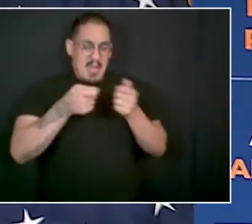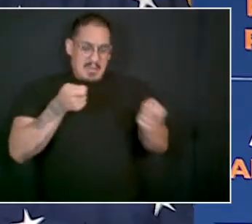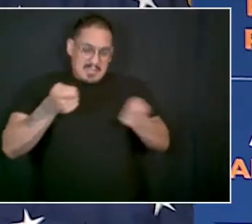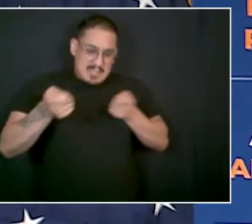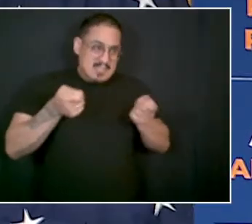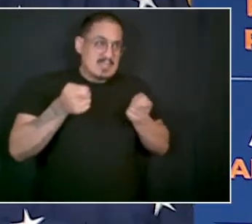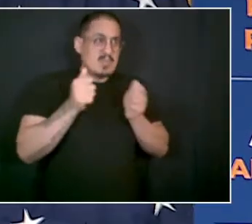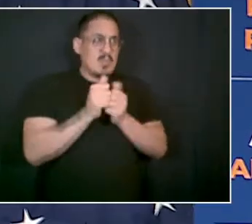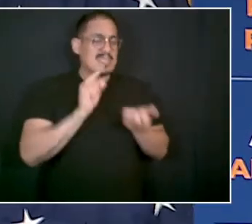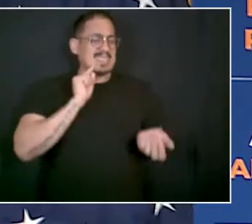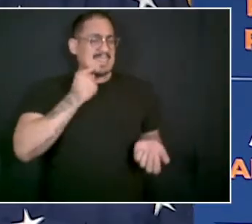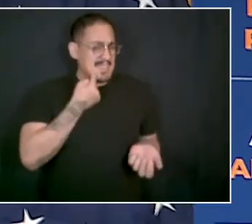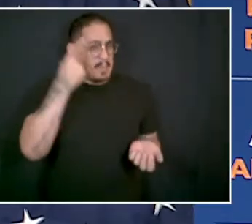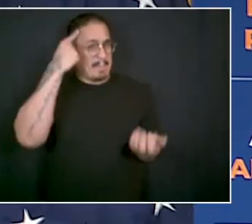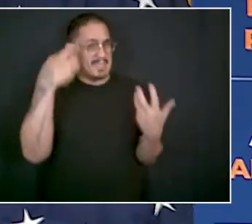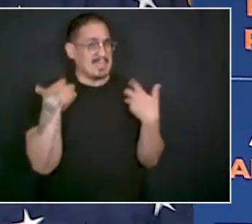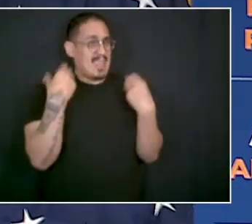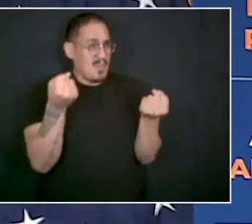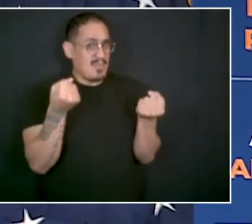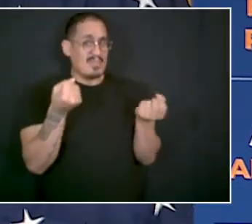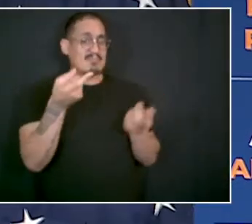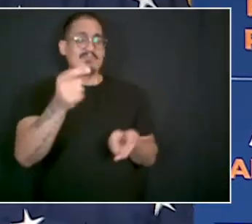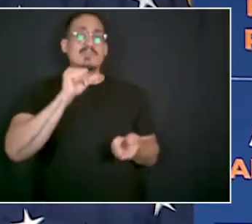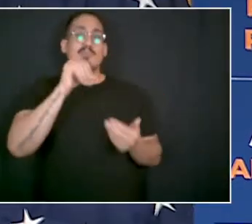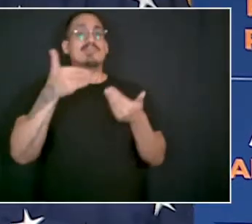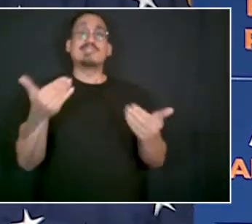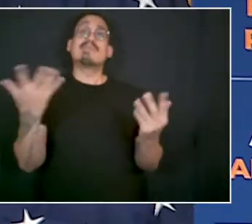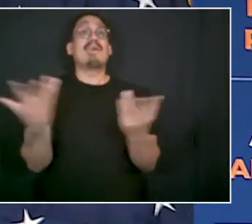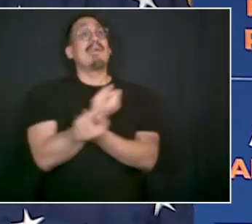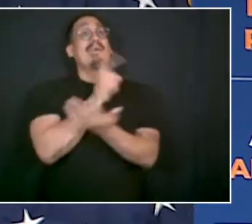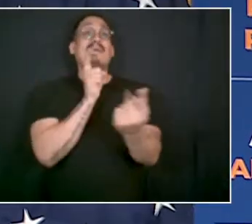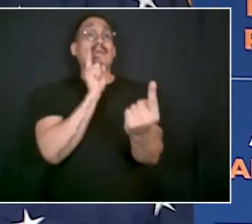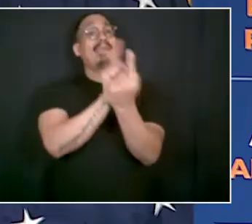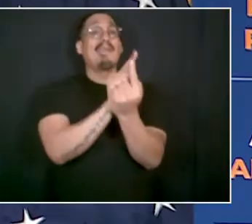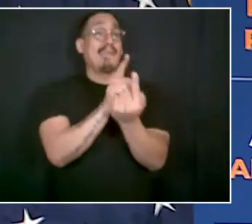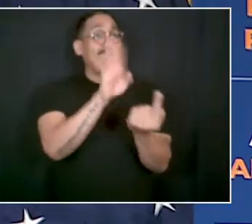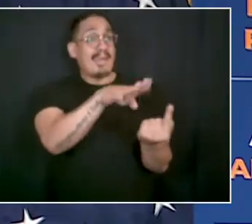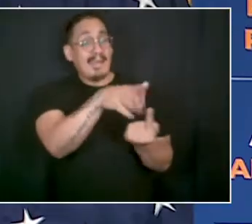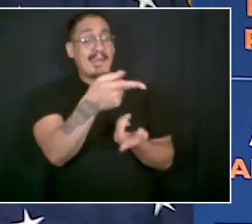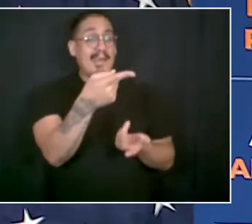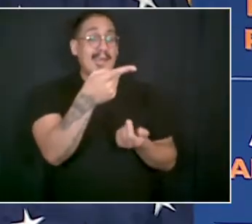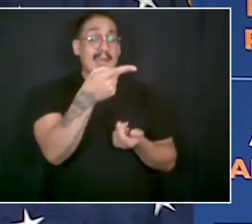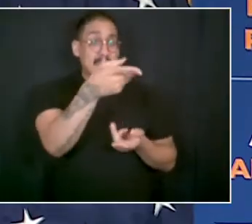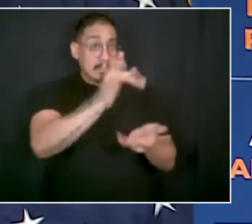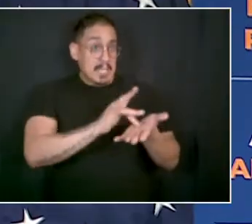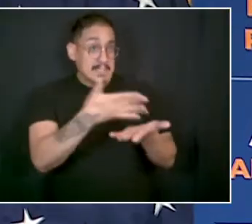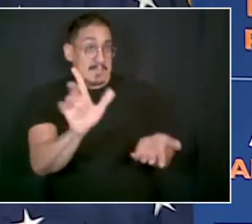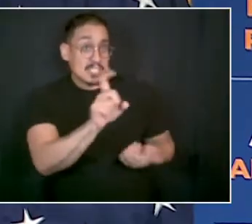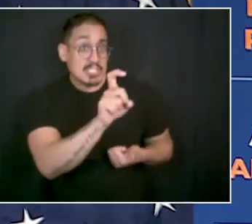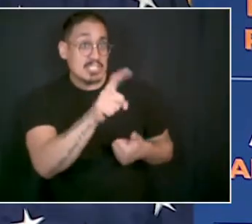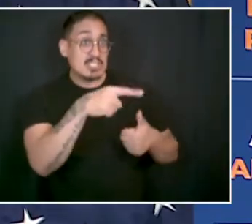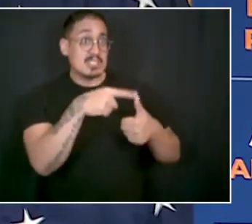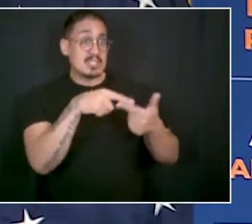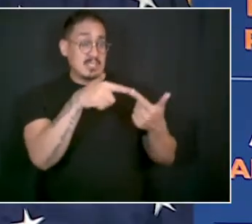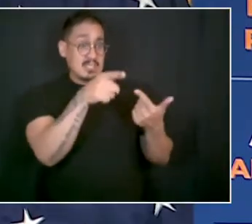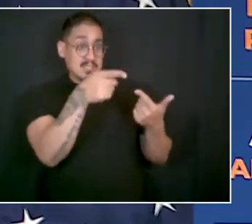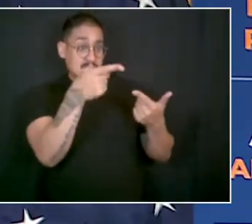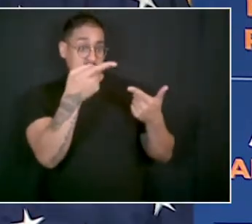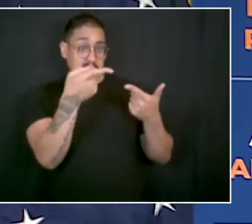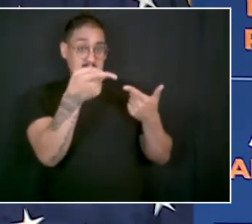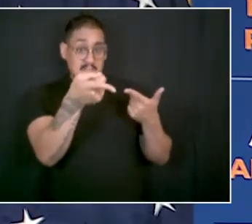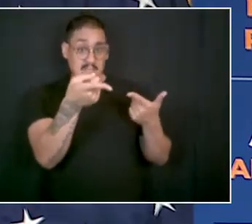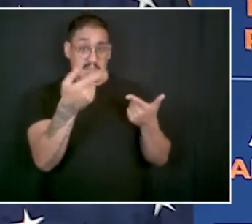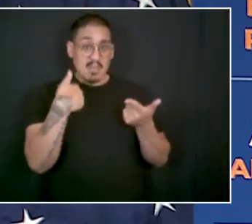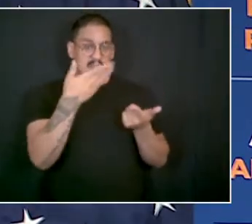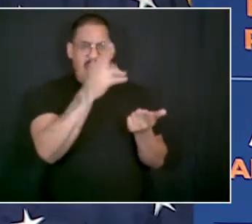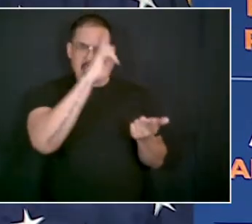mental health illness. You don't just walk up to them and say, listen, did you take your medication today? Hey, we want to bring you inside the